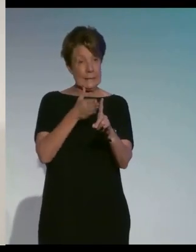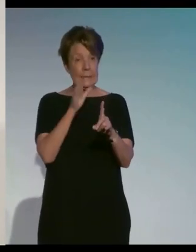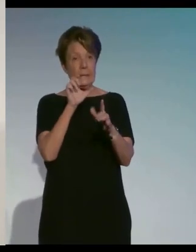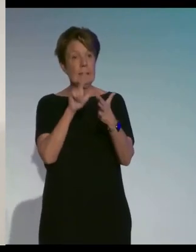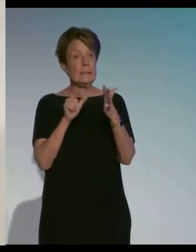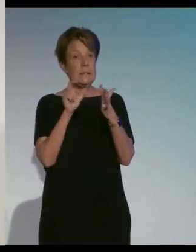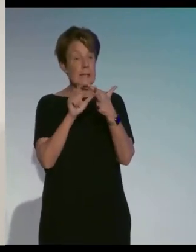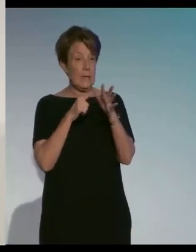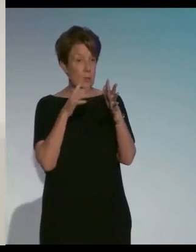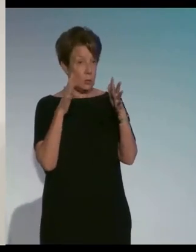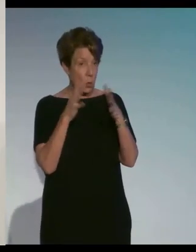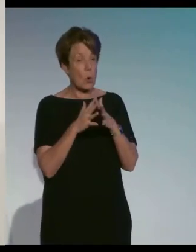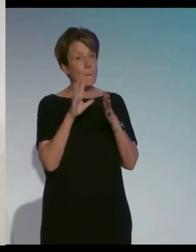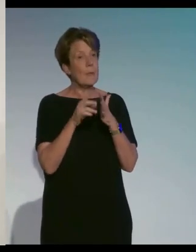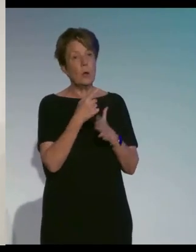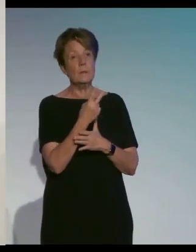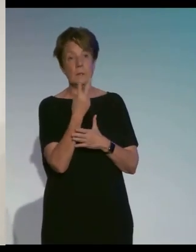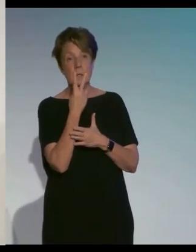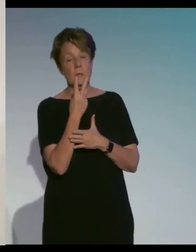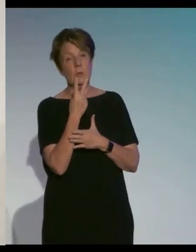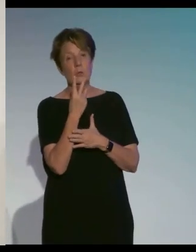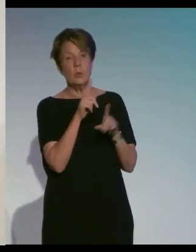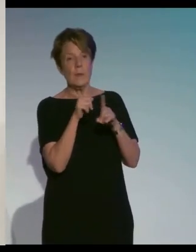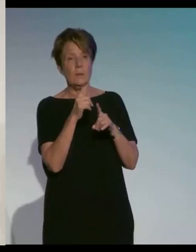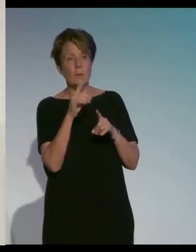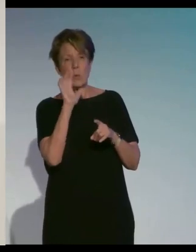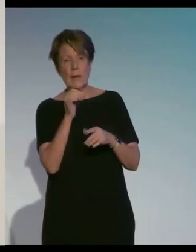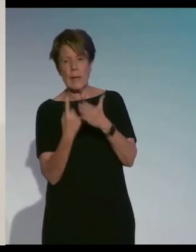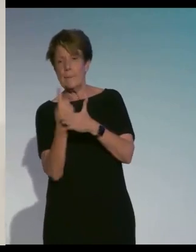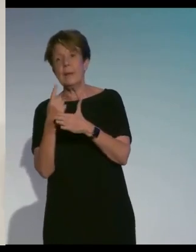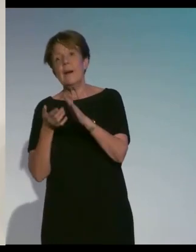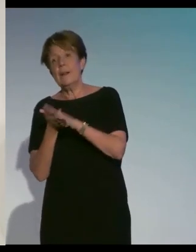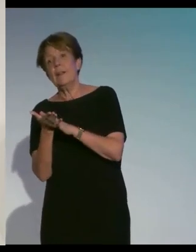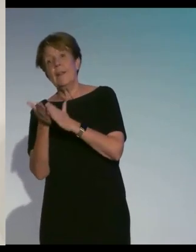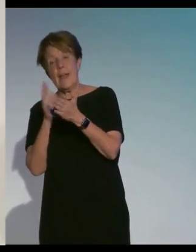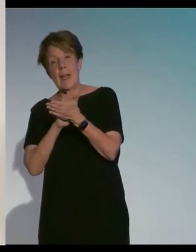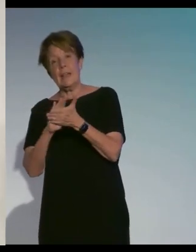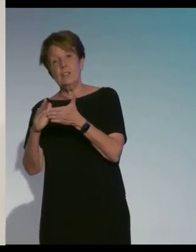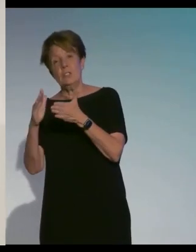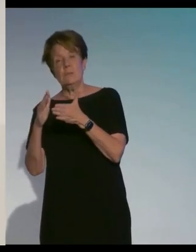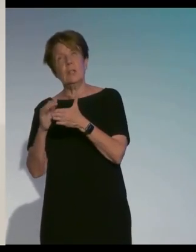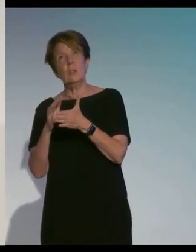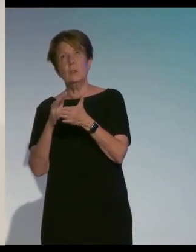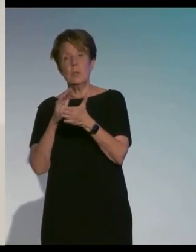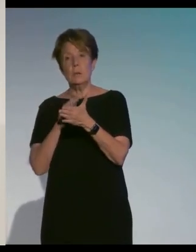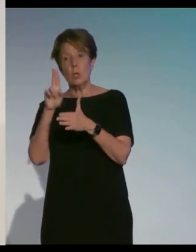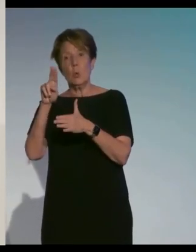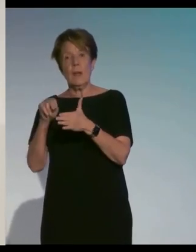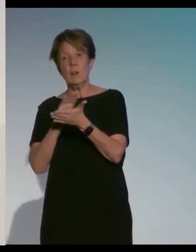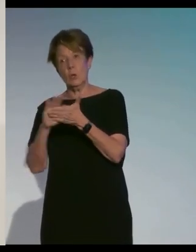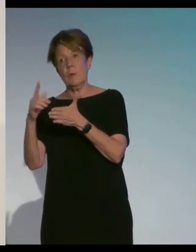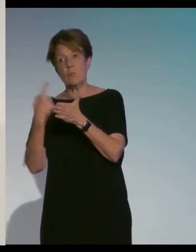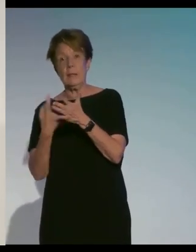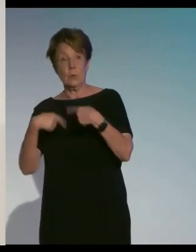Toonen had already made huge ripples in the HRC, ICCPR. So, and you know,